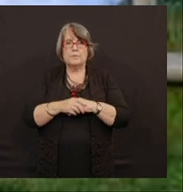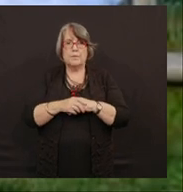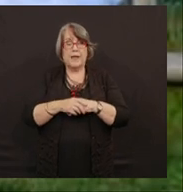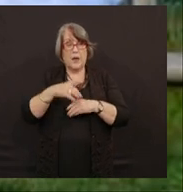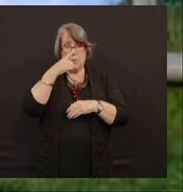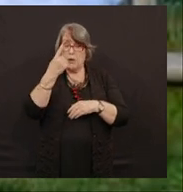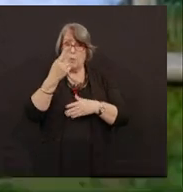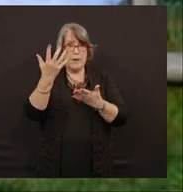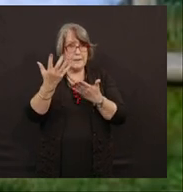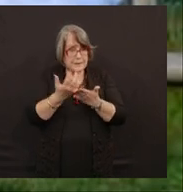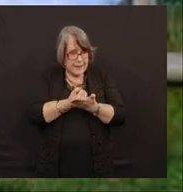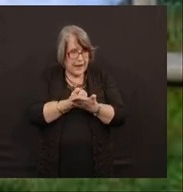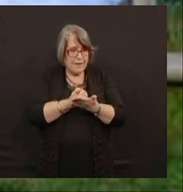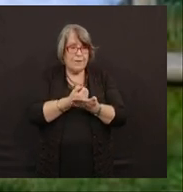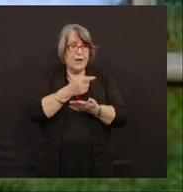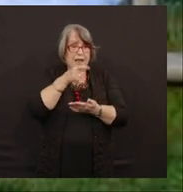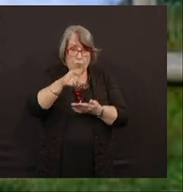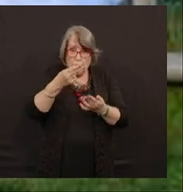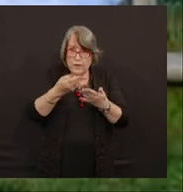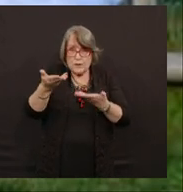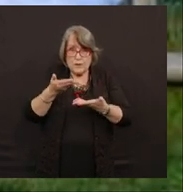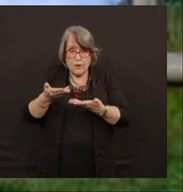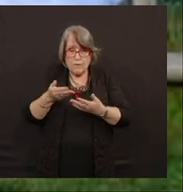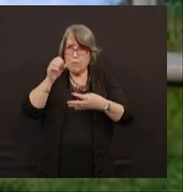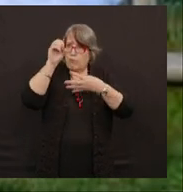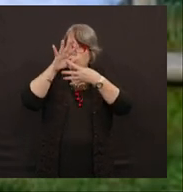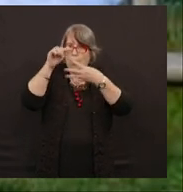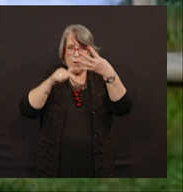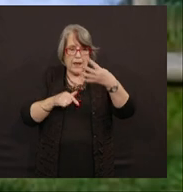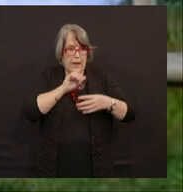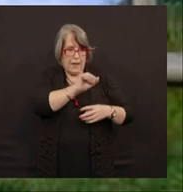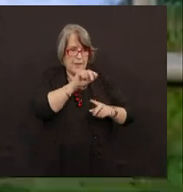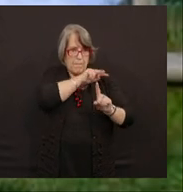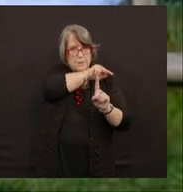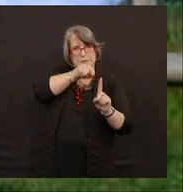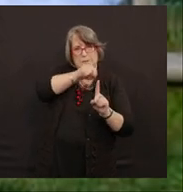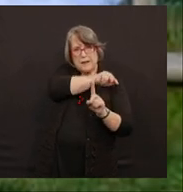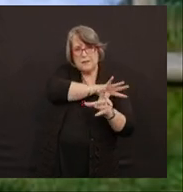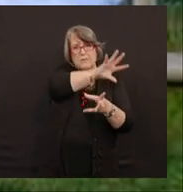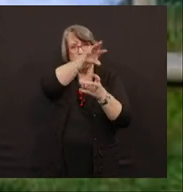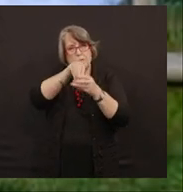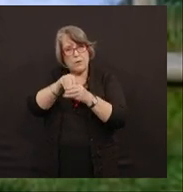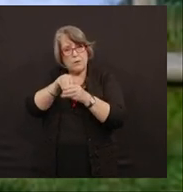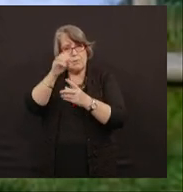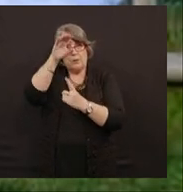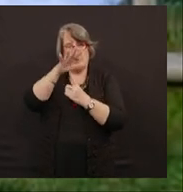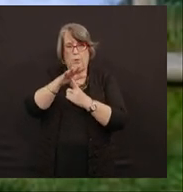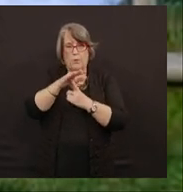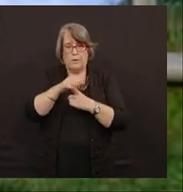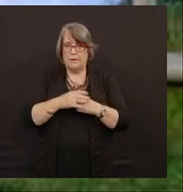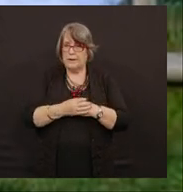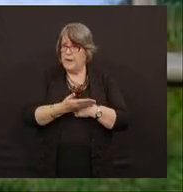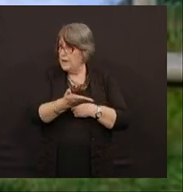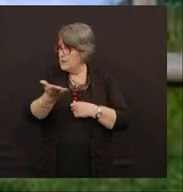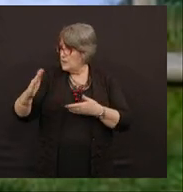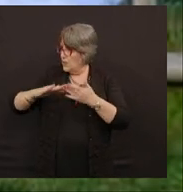For people to be safe in the services that they use, their priorities and their perspectives have to carry weight. In no other community is